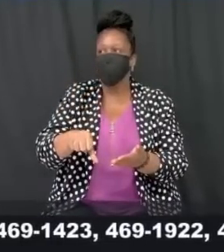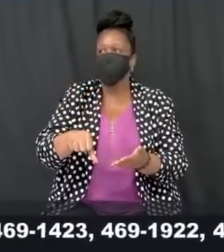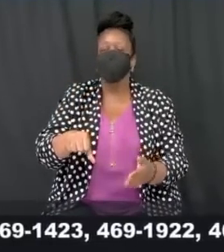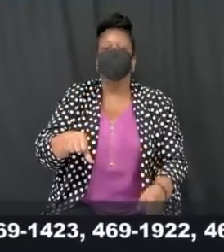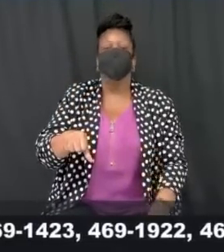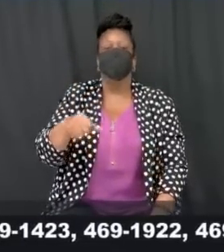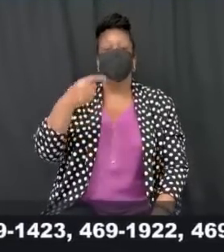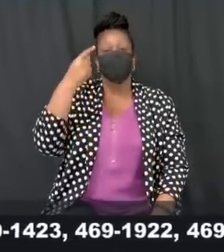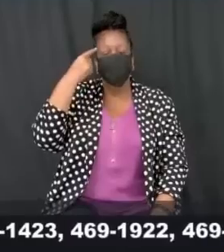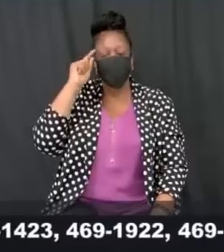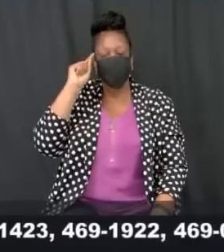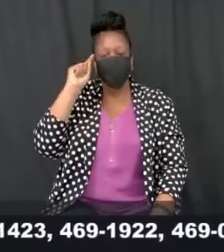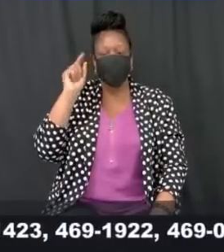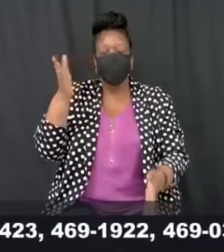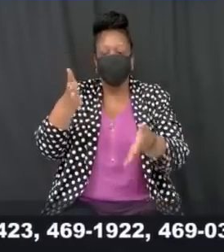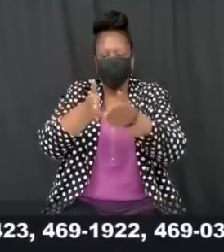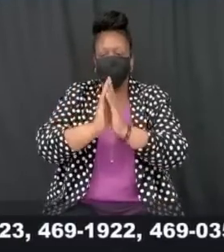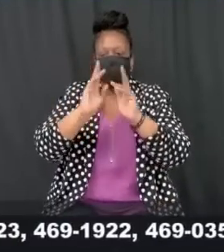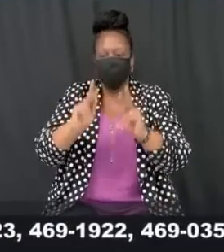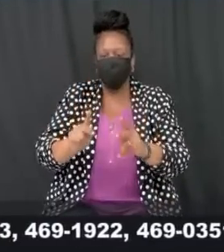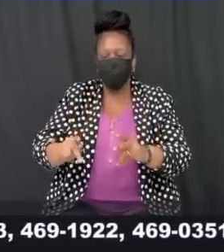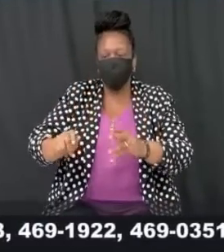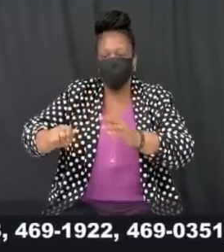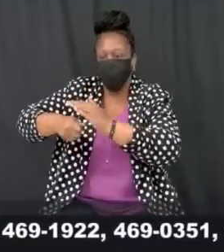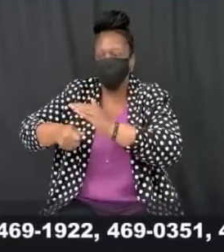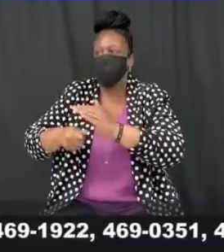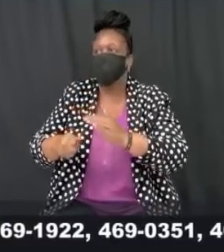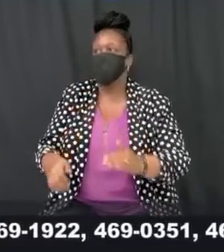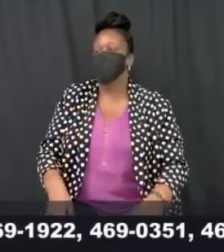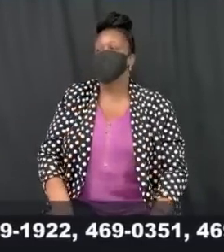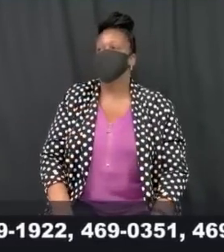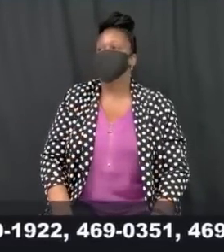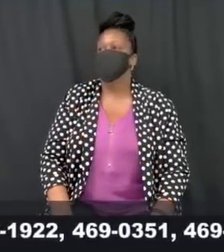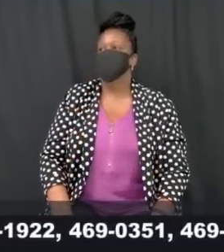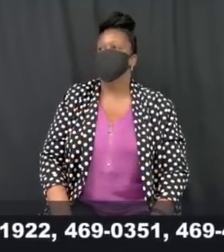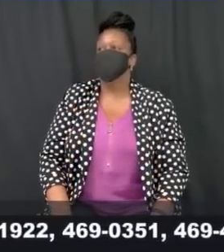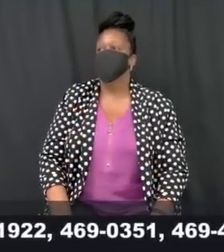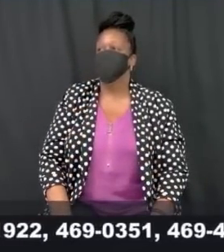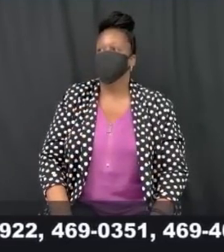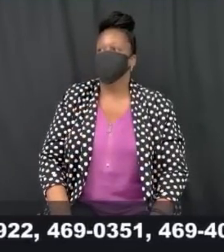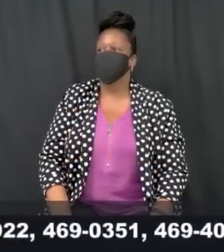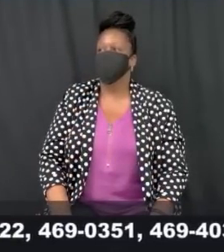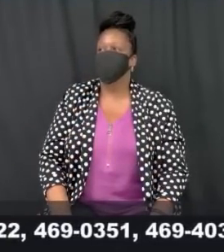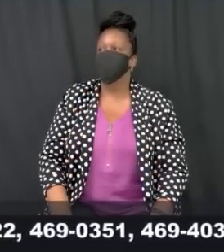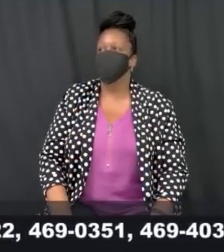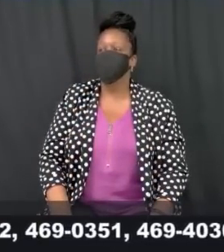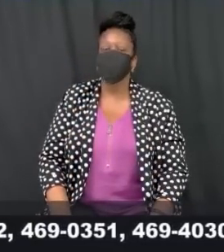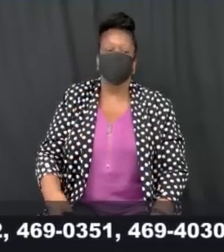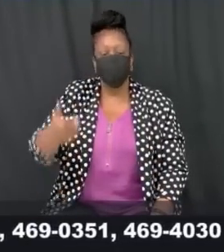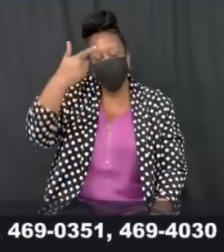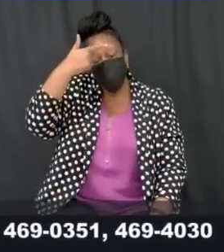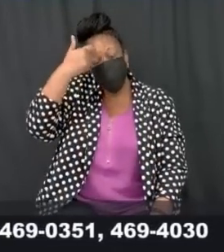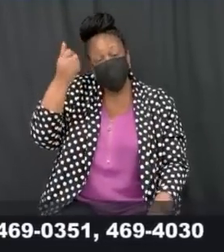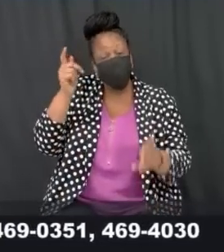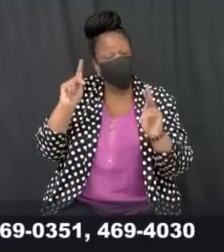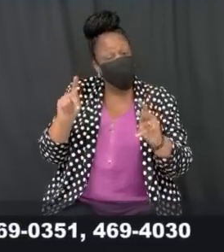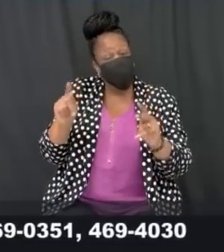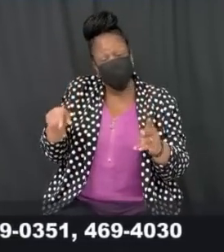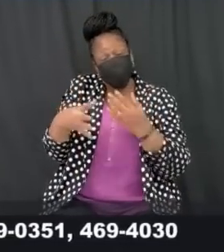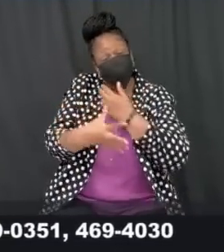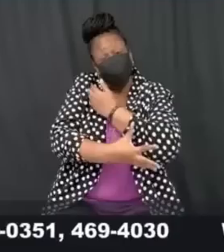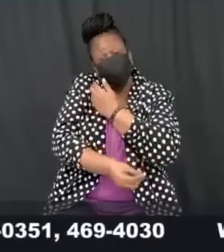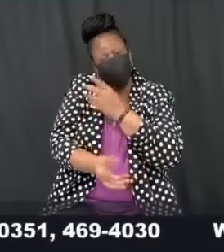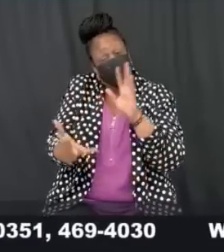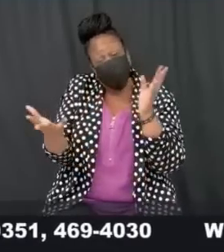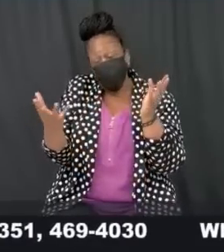cabinet indicated that due to the constraints on persons in terms of financial constraint, that